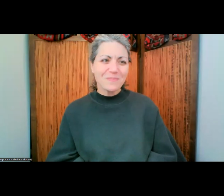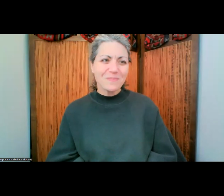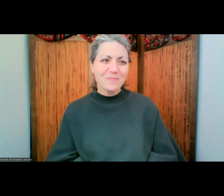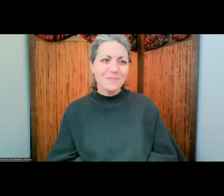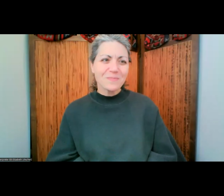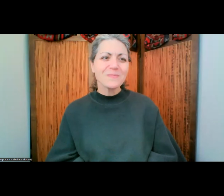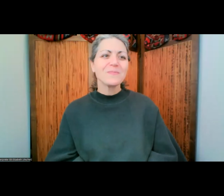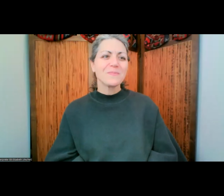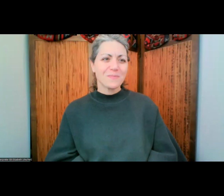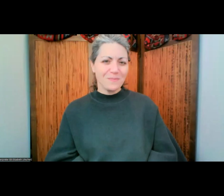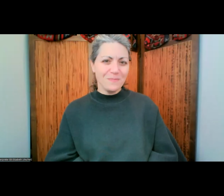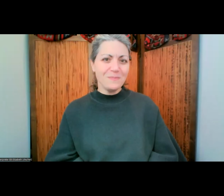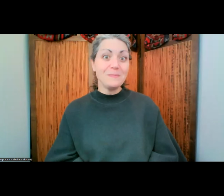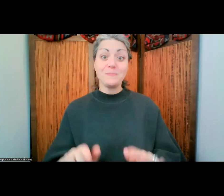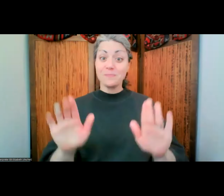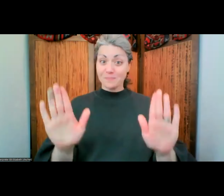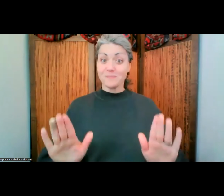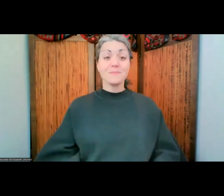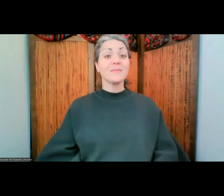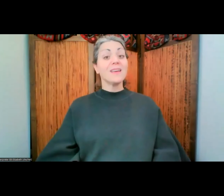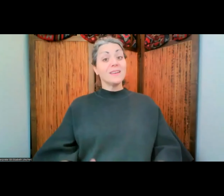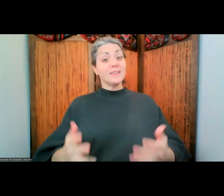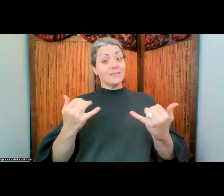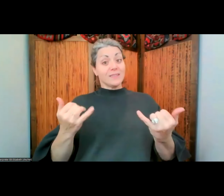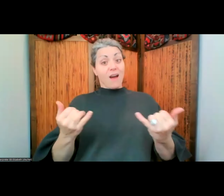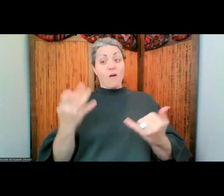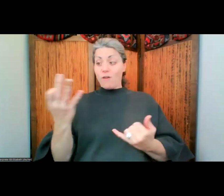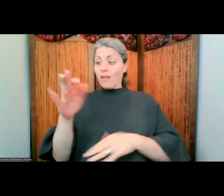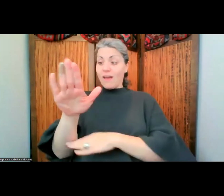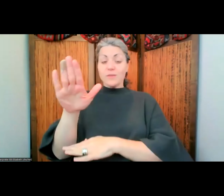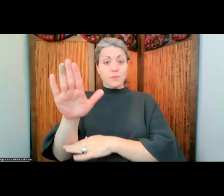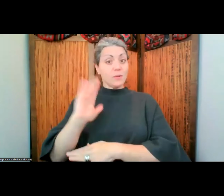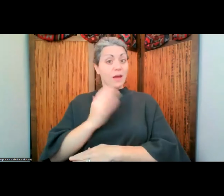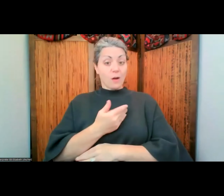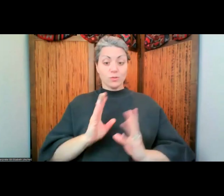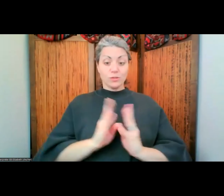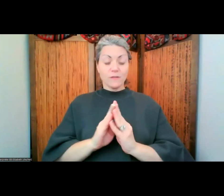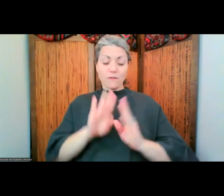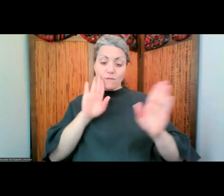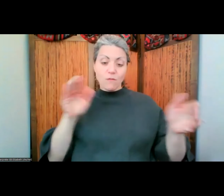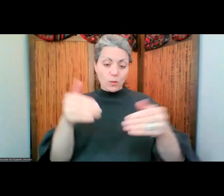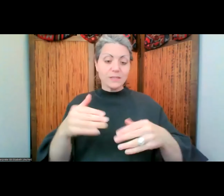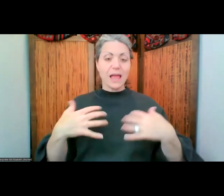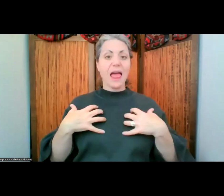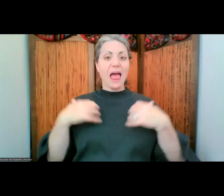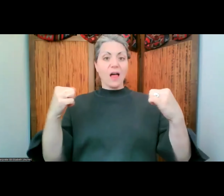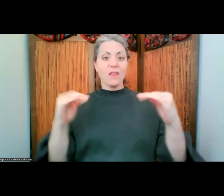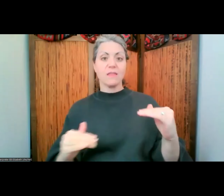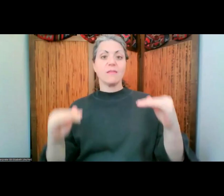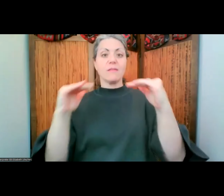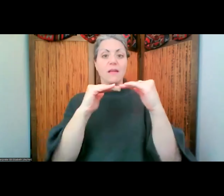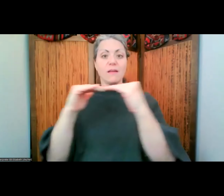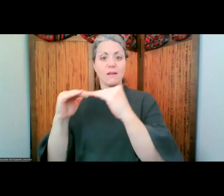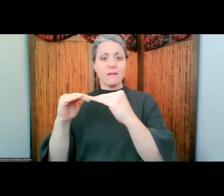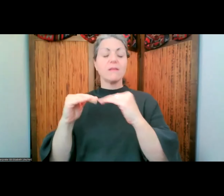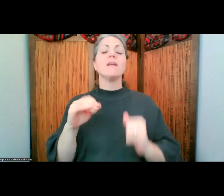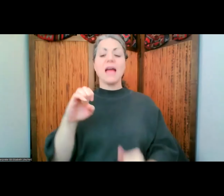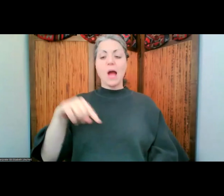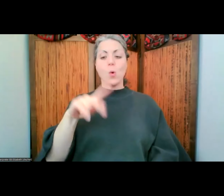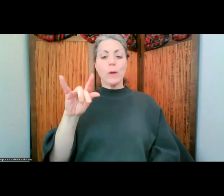Wonderful. This afternoon, our session is going to be focused on health equity, and health equity accounts for the